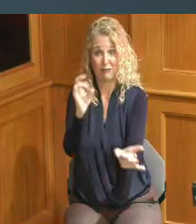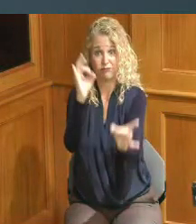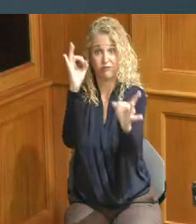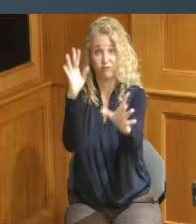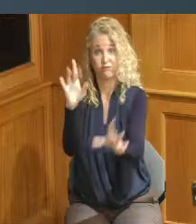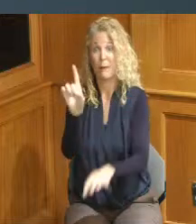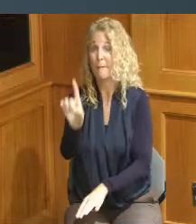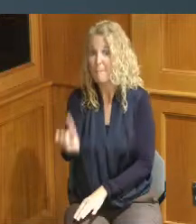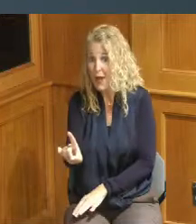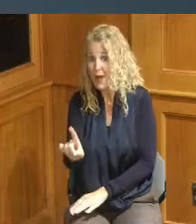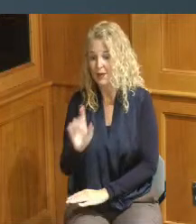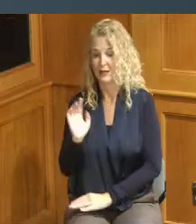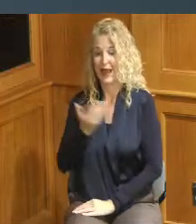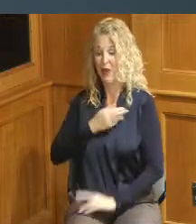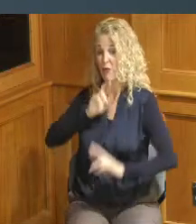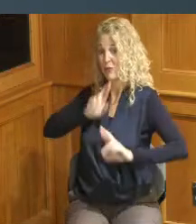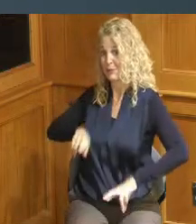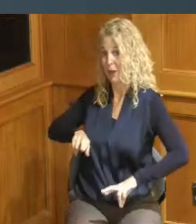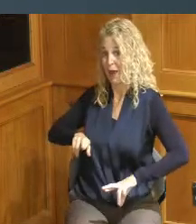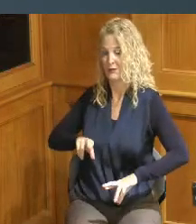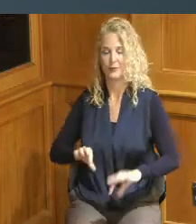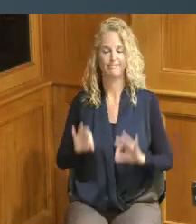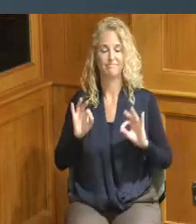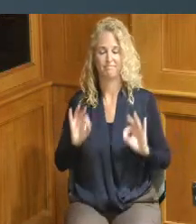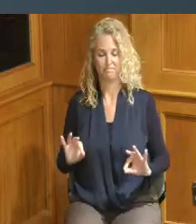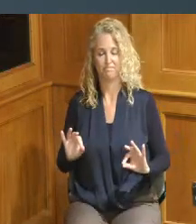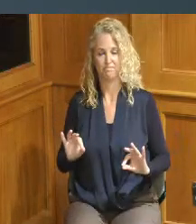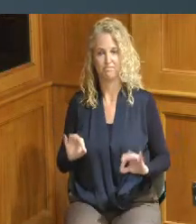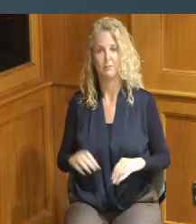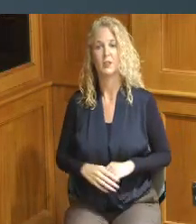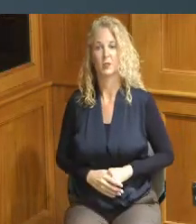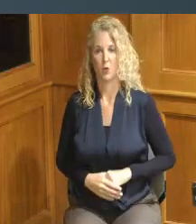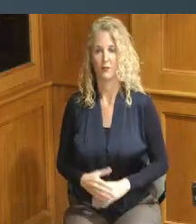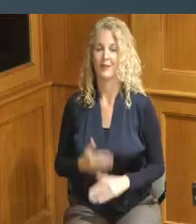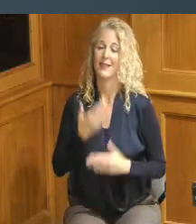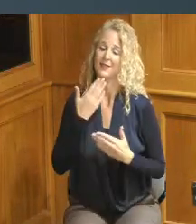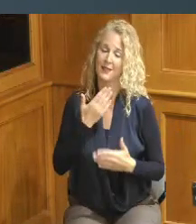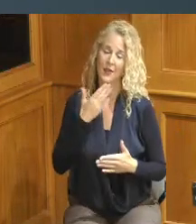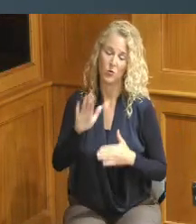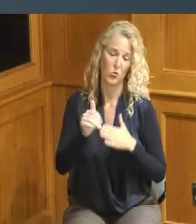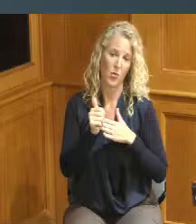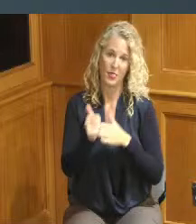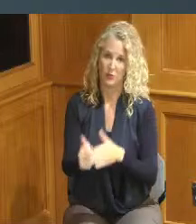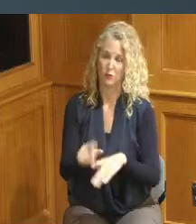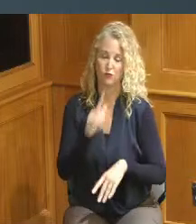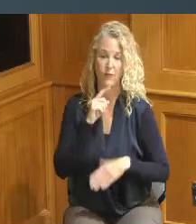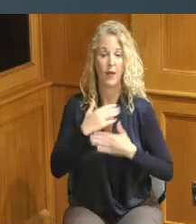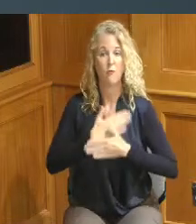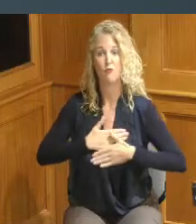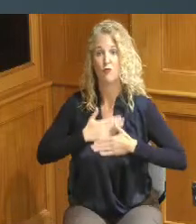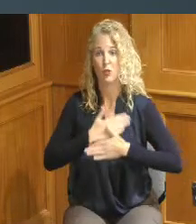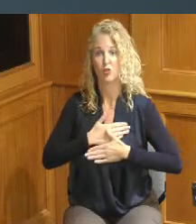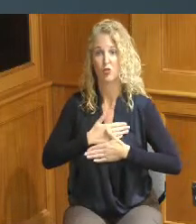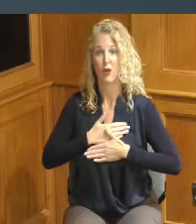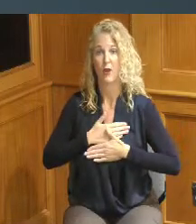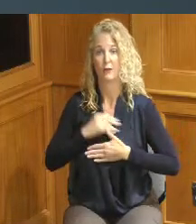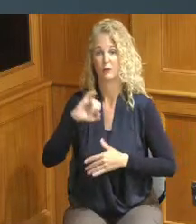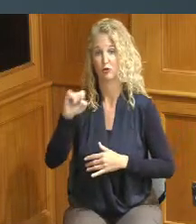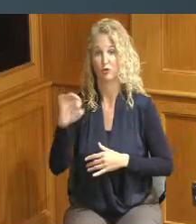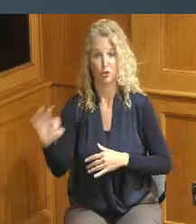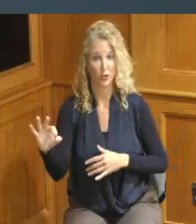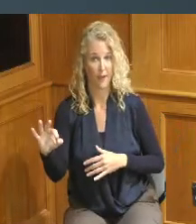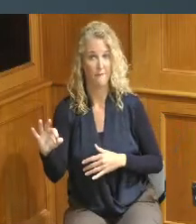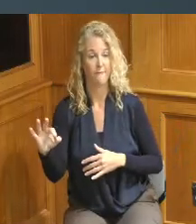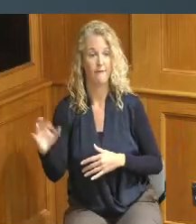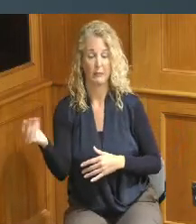response team was not chaotic. Correct. So I want to thank you for that and appreciate Jeff keeping us